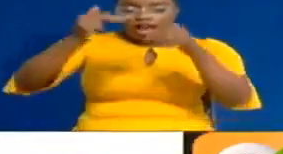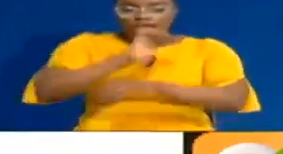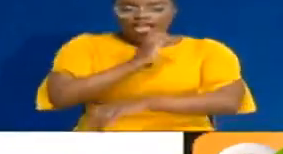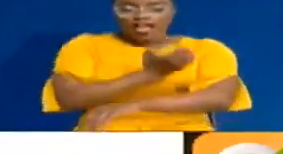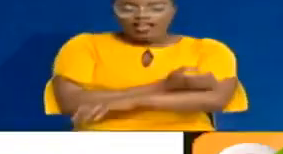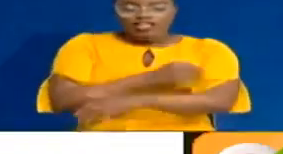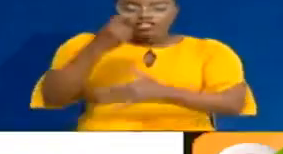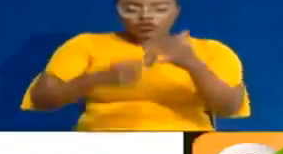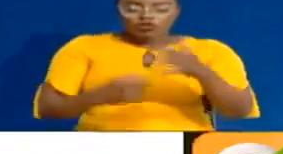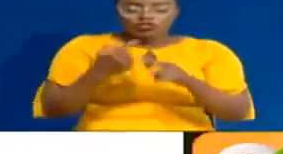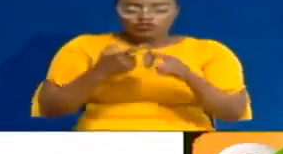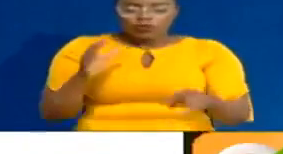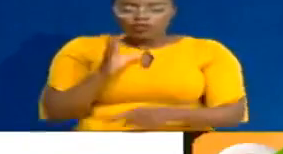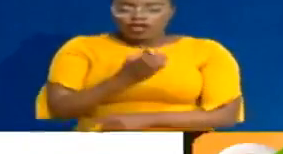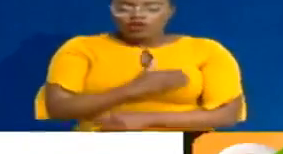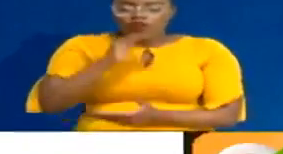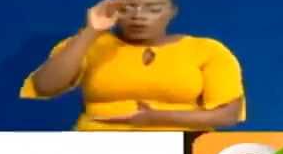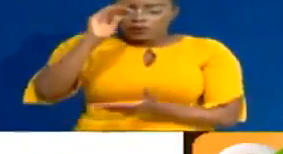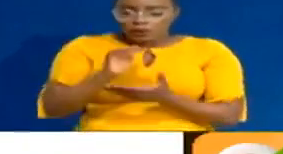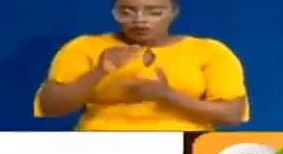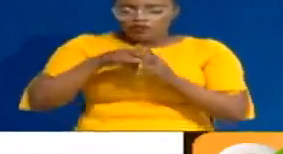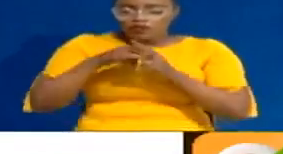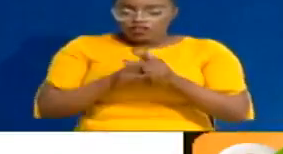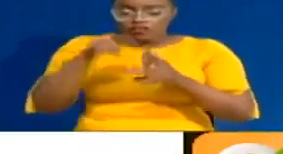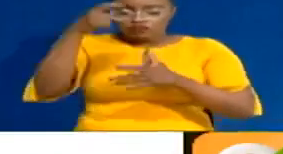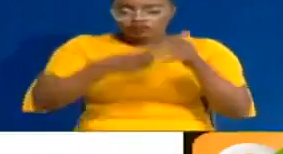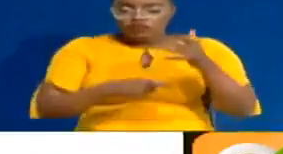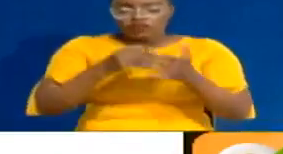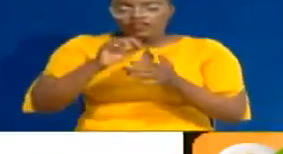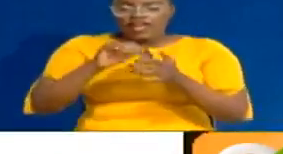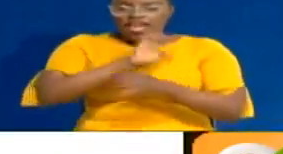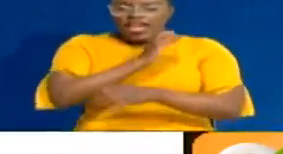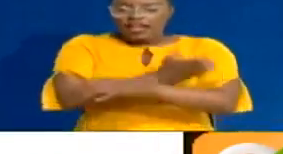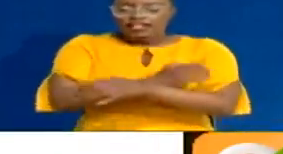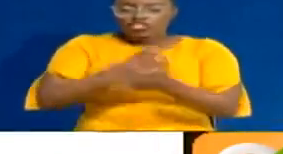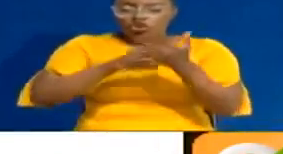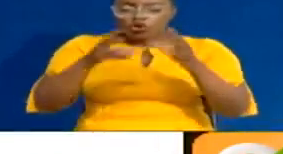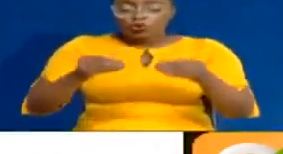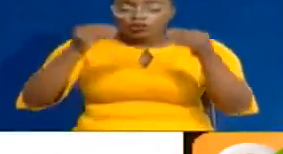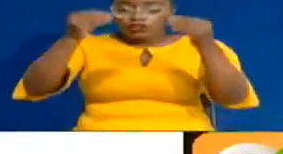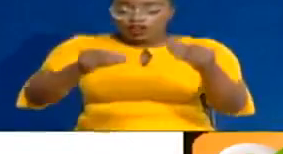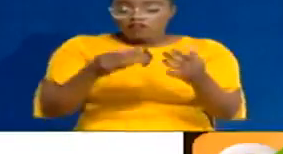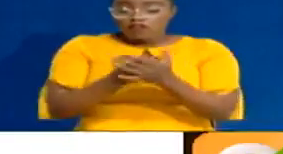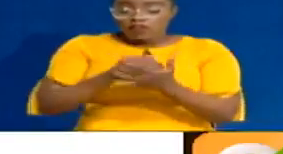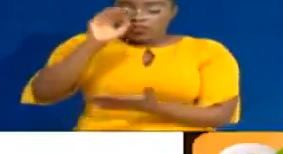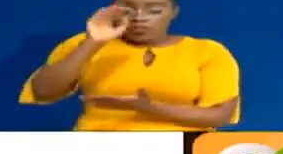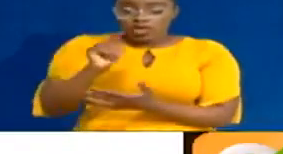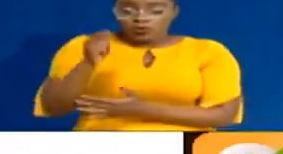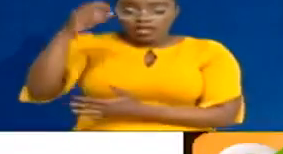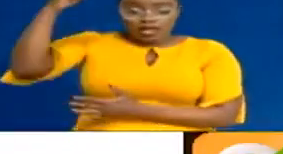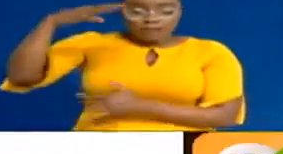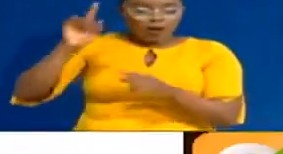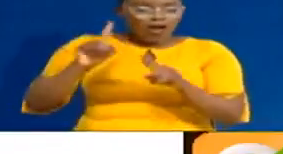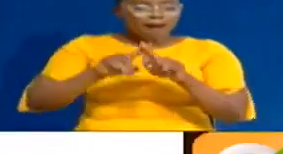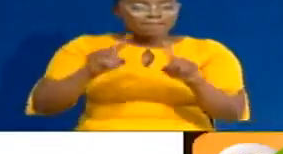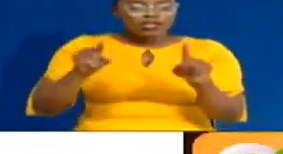costs. According to the committee, lowering fixed charges in energy contracts will not only offer financial relief to Kenya Power,